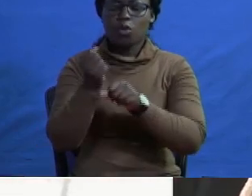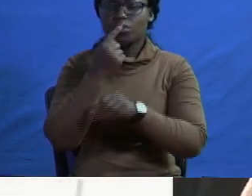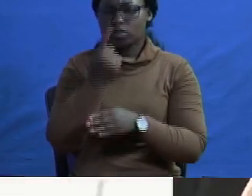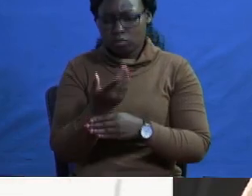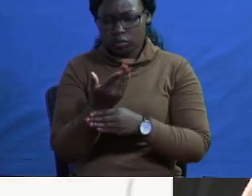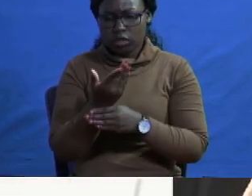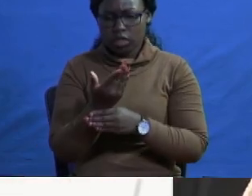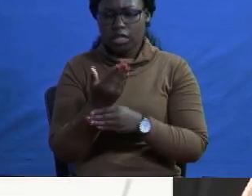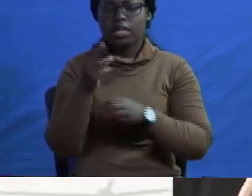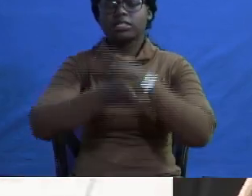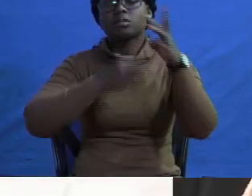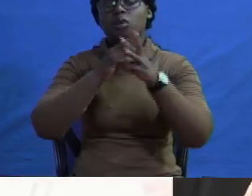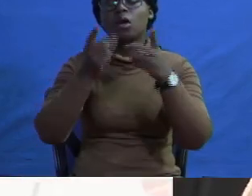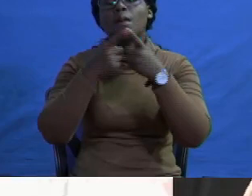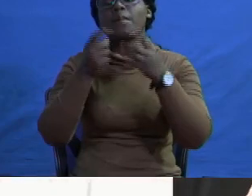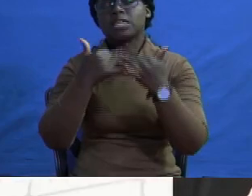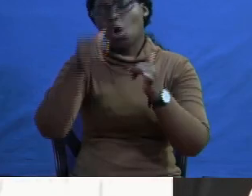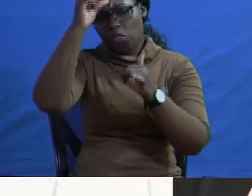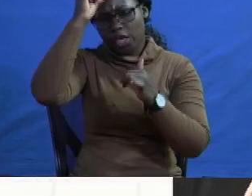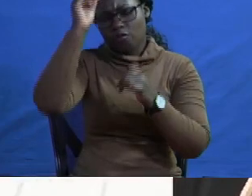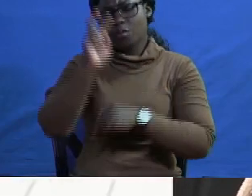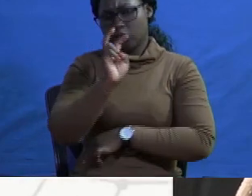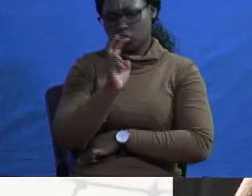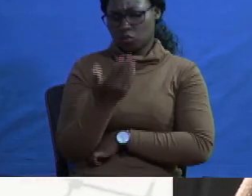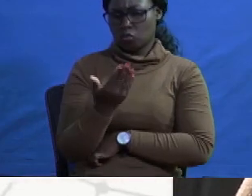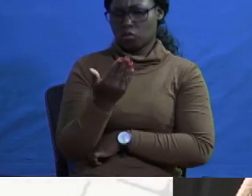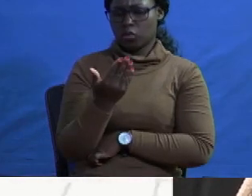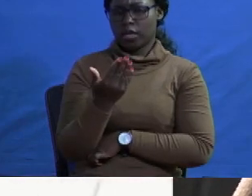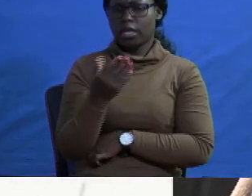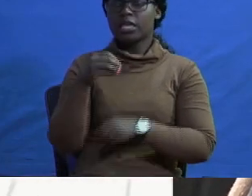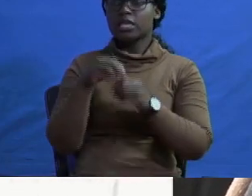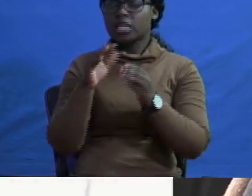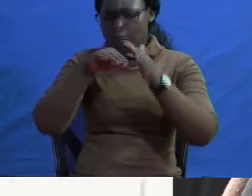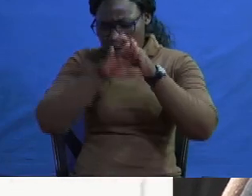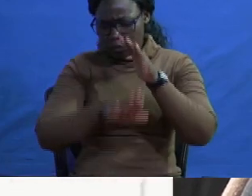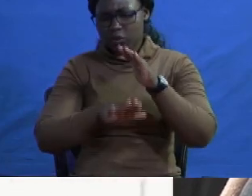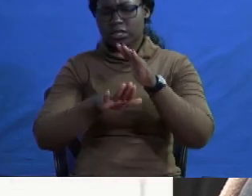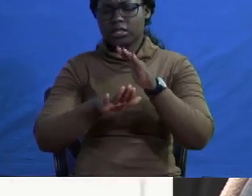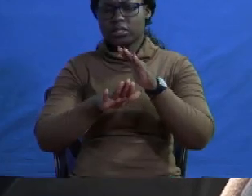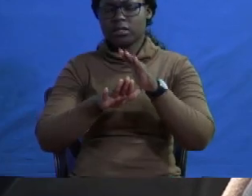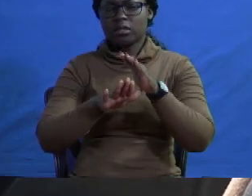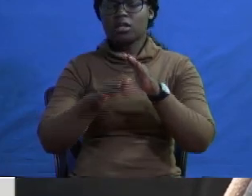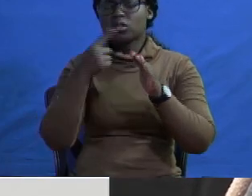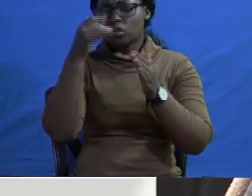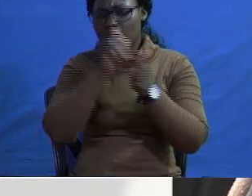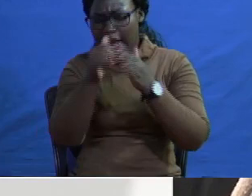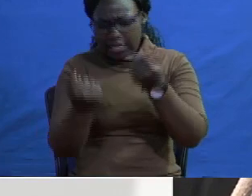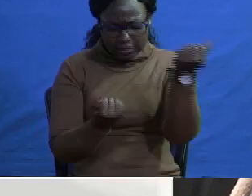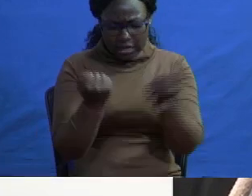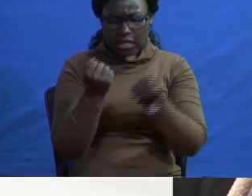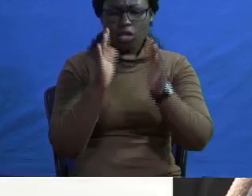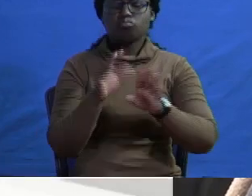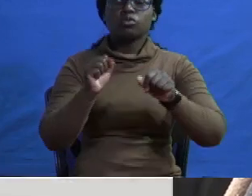ni mambo ya global, lakini serikali iangalie. Katika revive fund ipunguze ili hata sisi kama driver